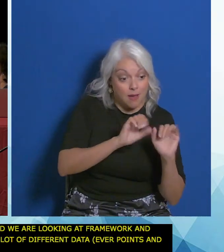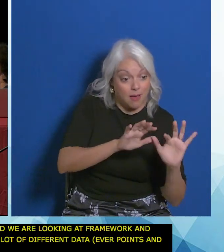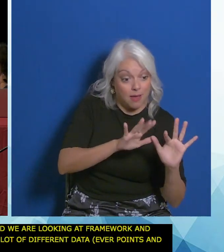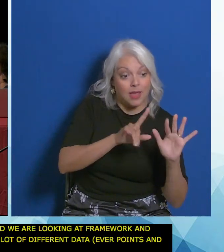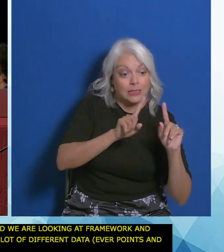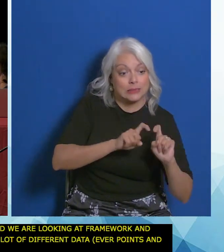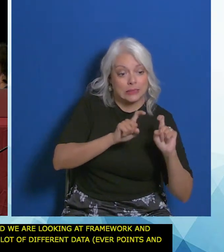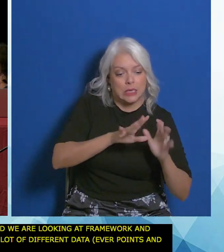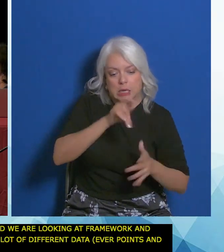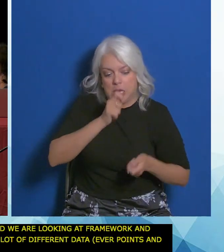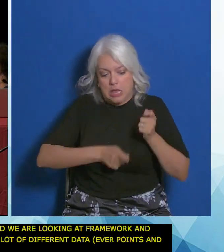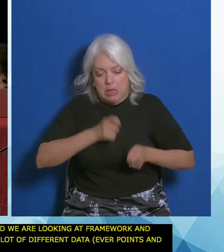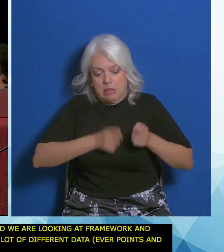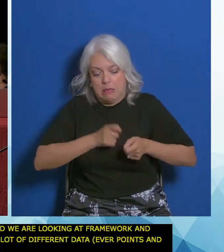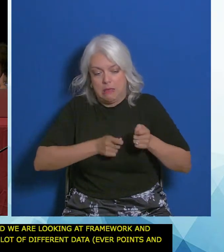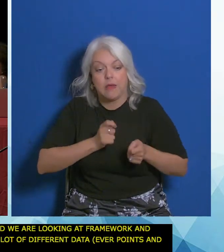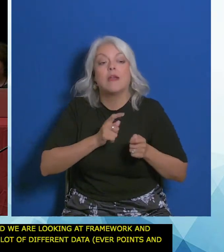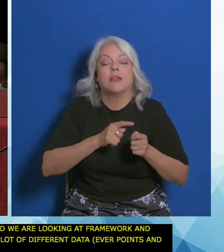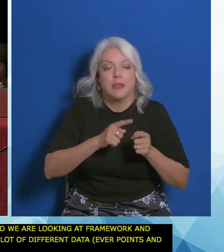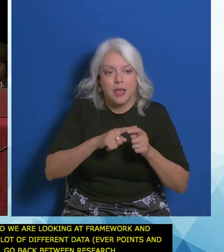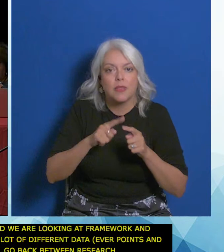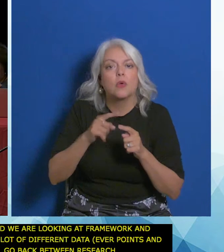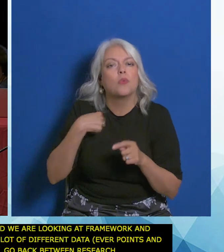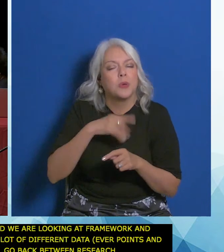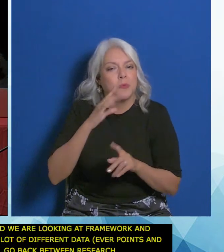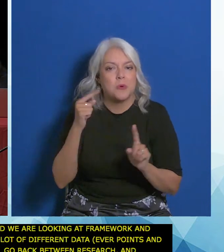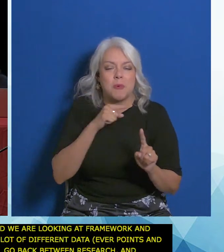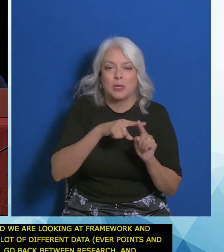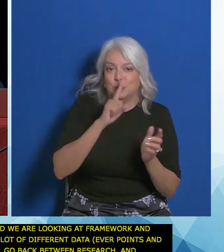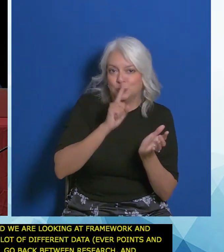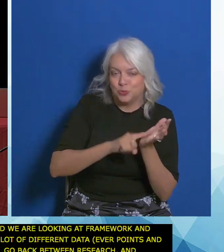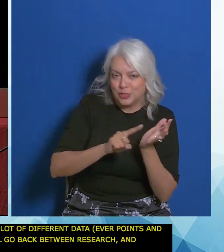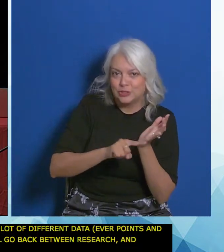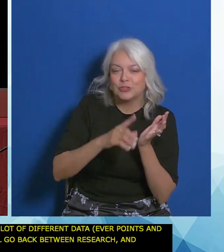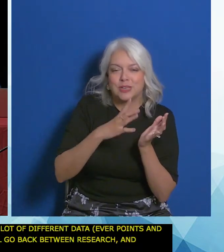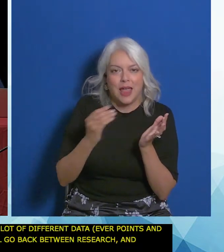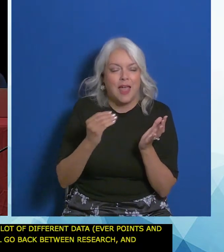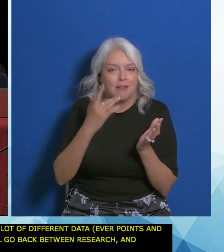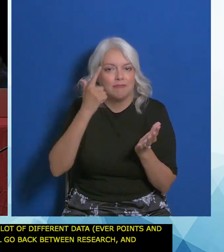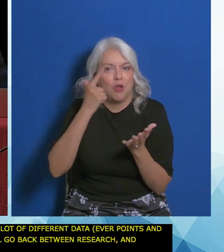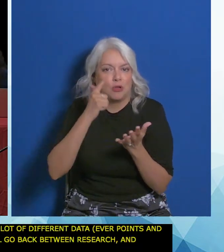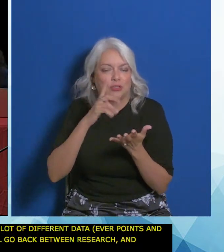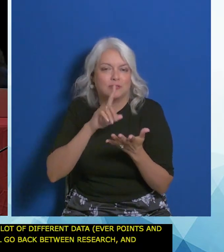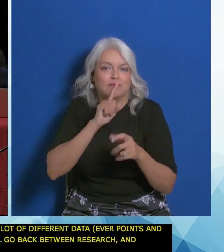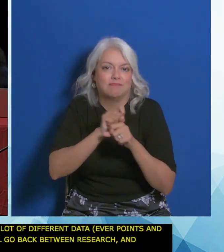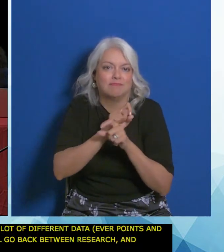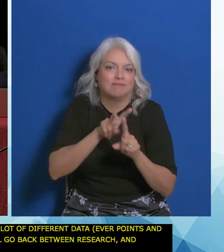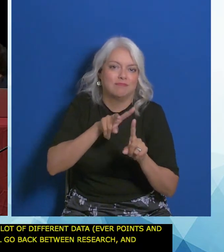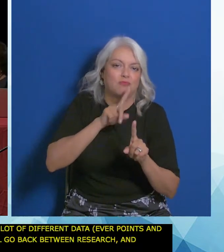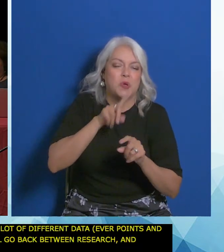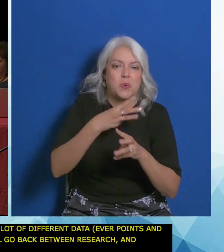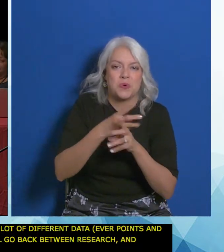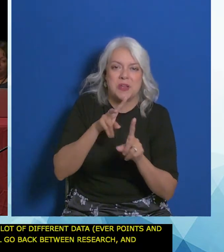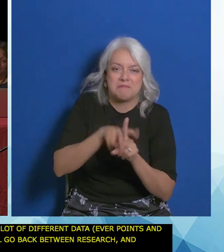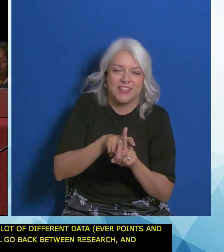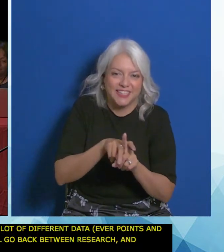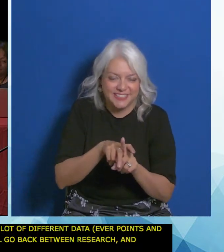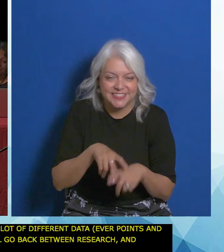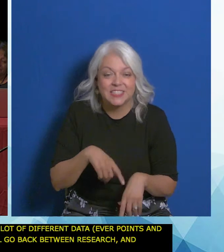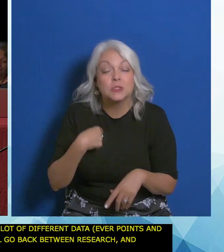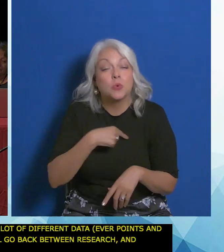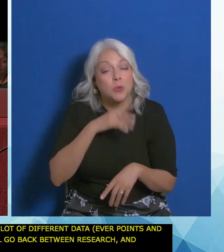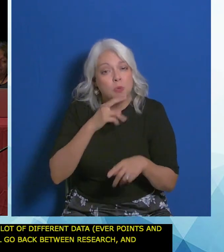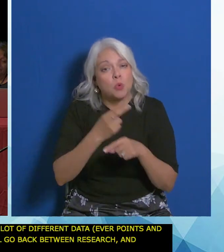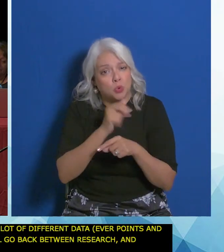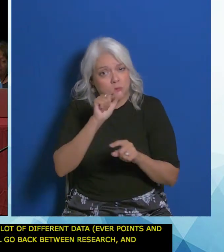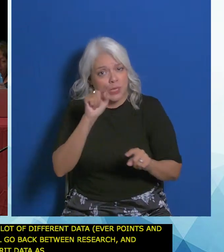We'll go back between research and practical base, back and forth. So we'll use this AZ merit data